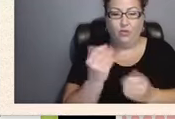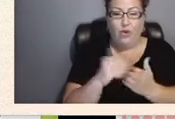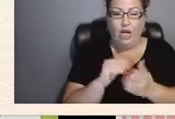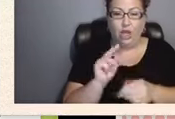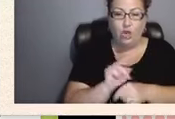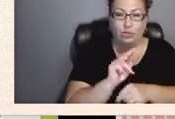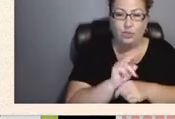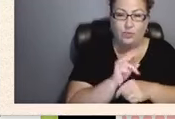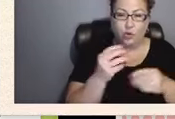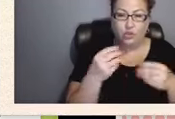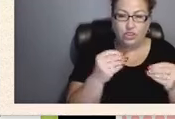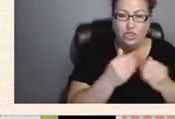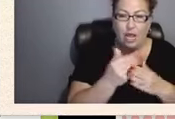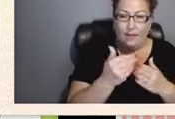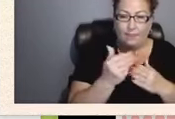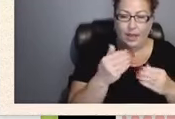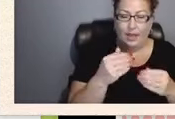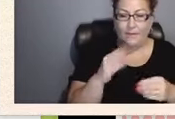those.